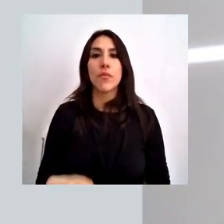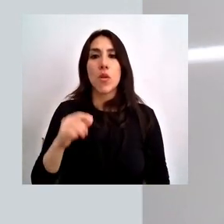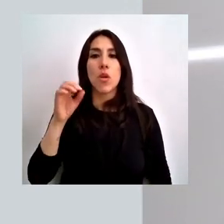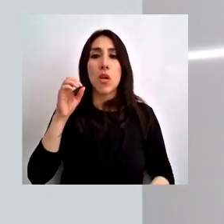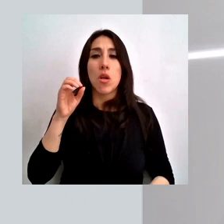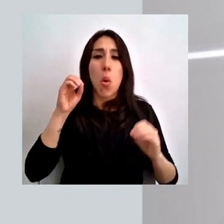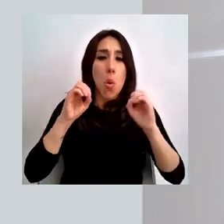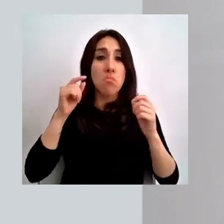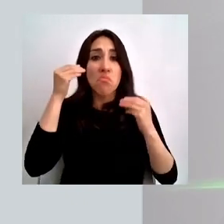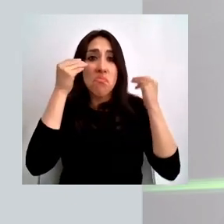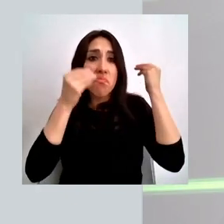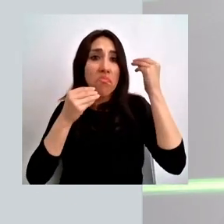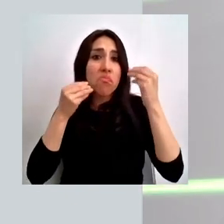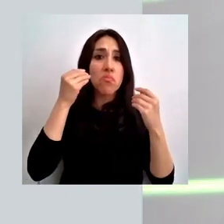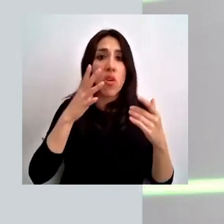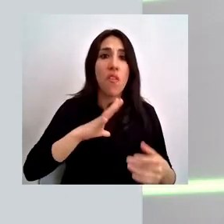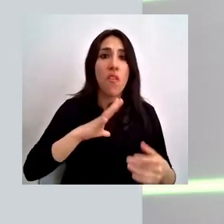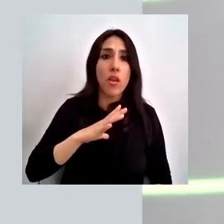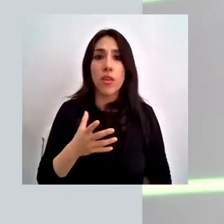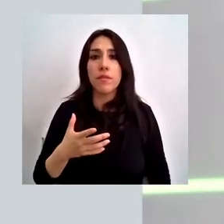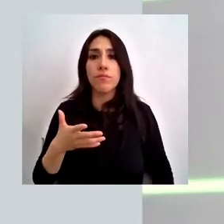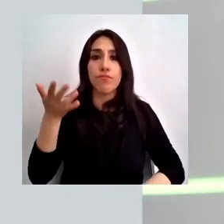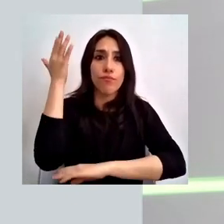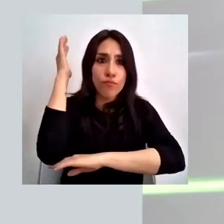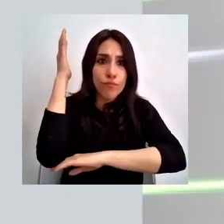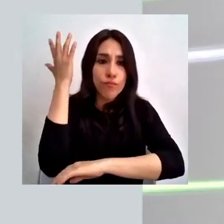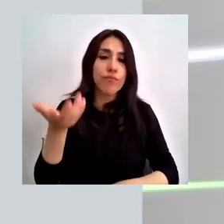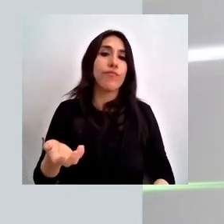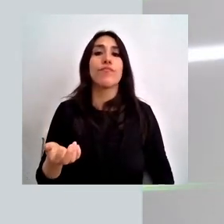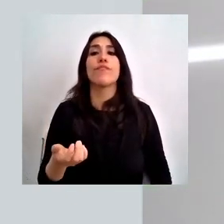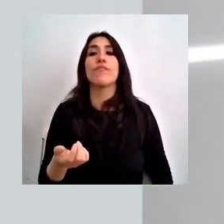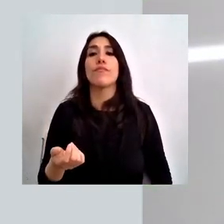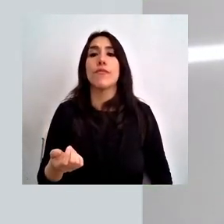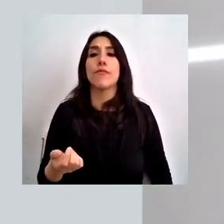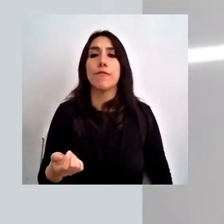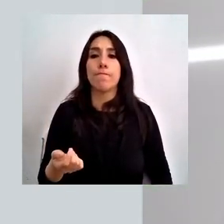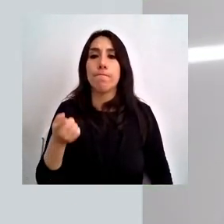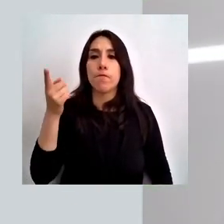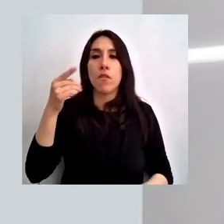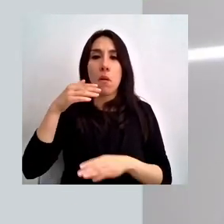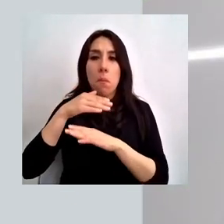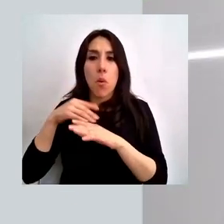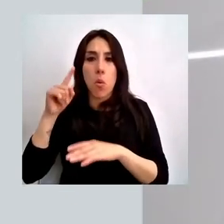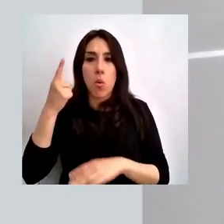There is no doubt that we still have interesting